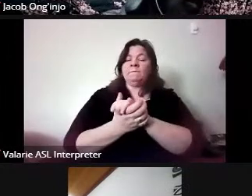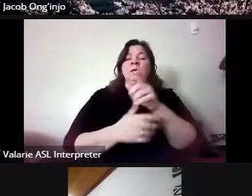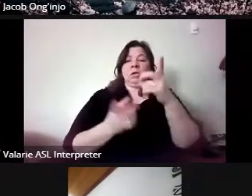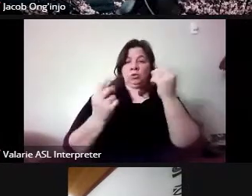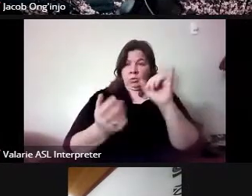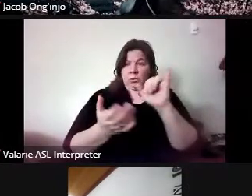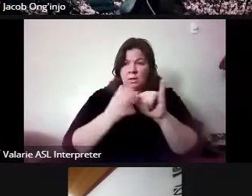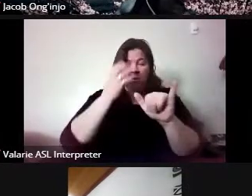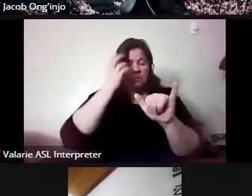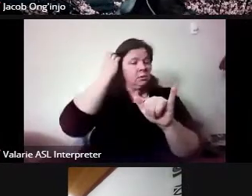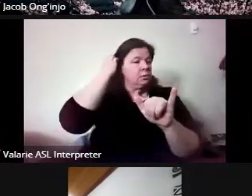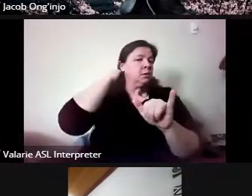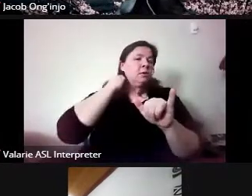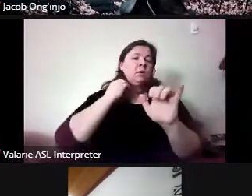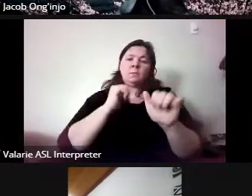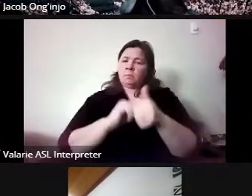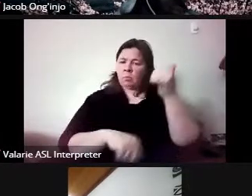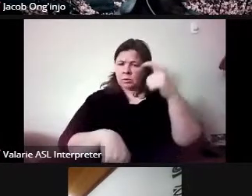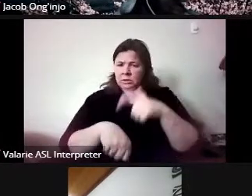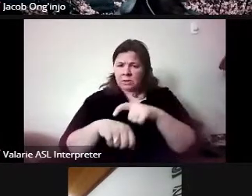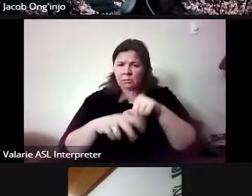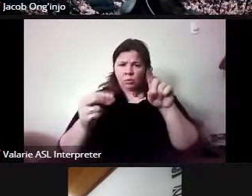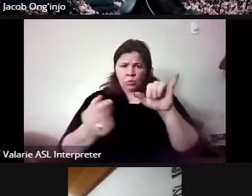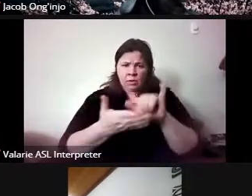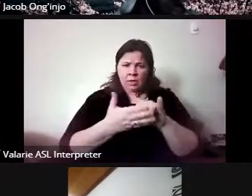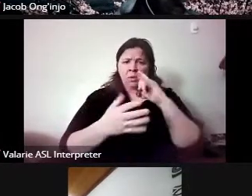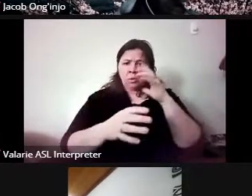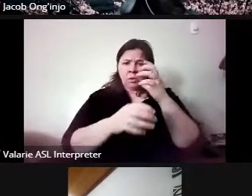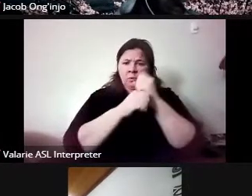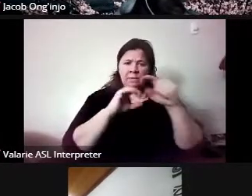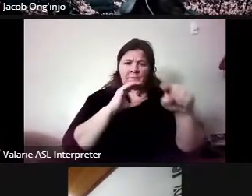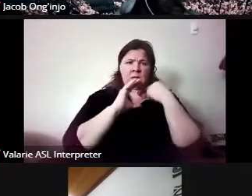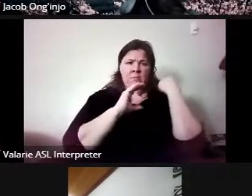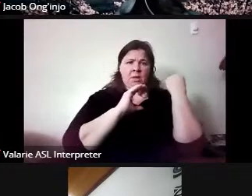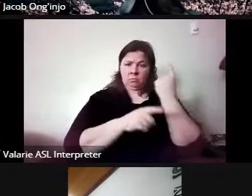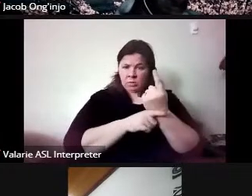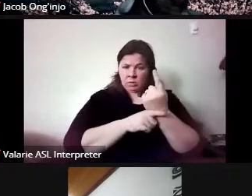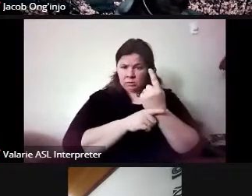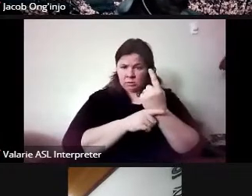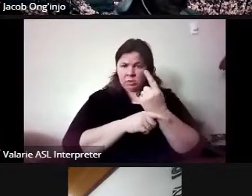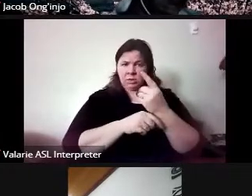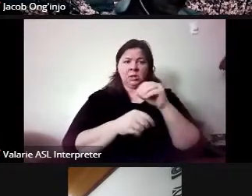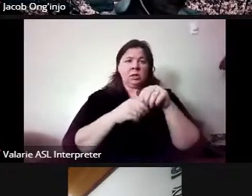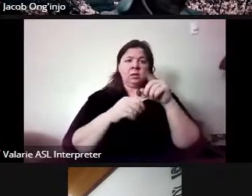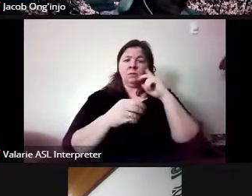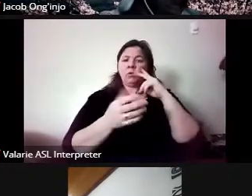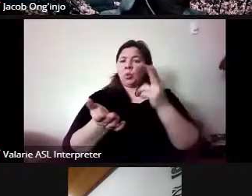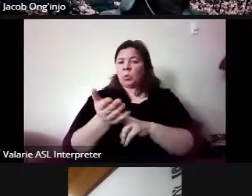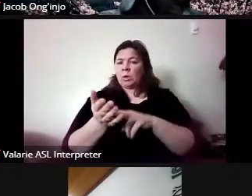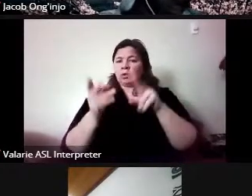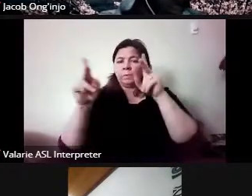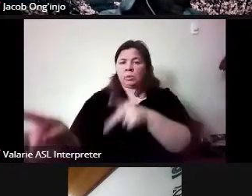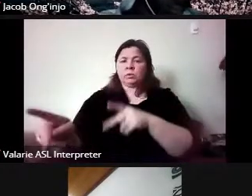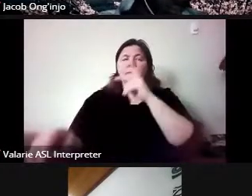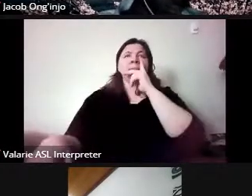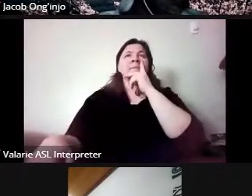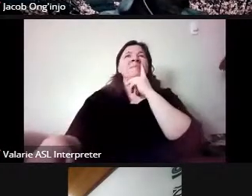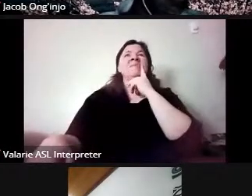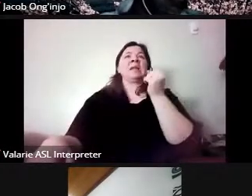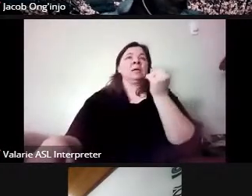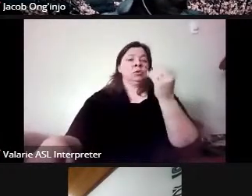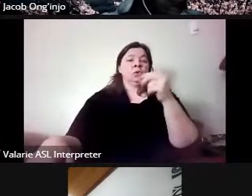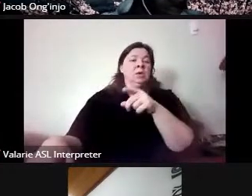that, you know, most of the time when you do that, you will receive an email, right? In order to register. But so